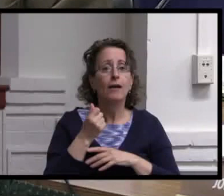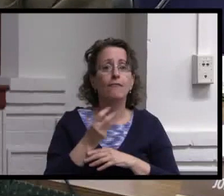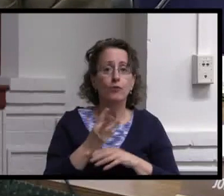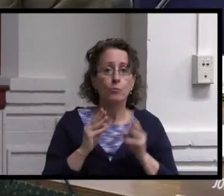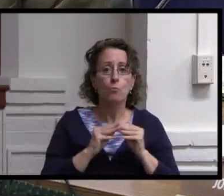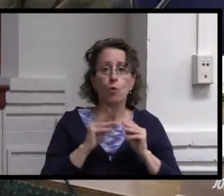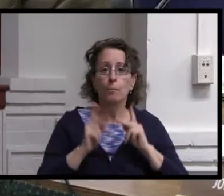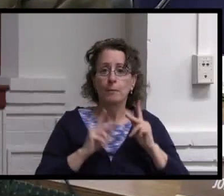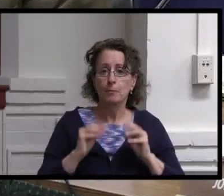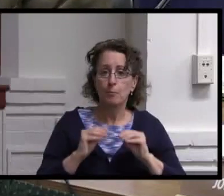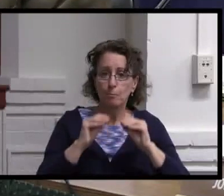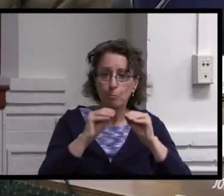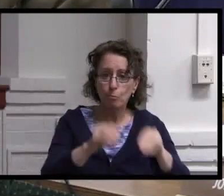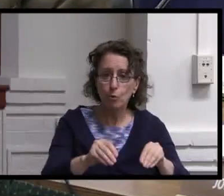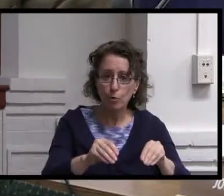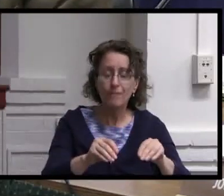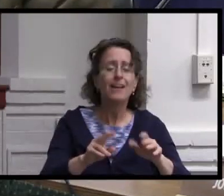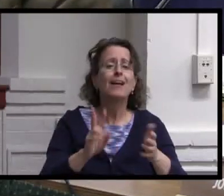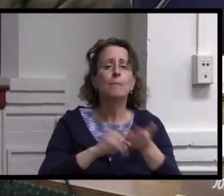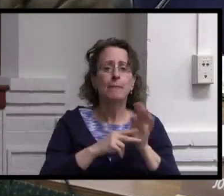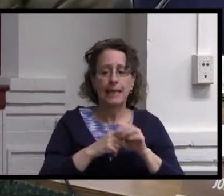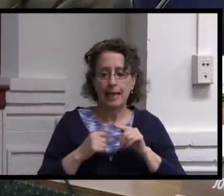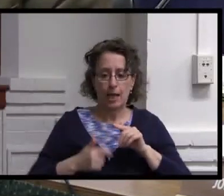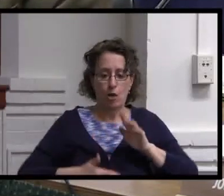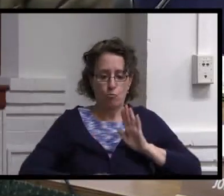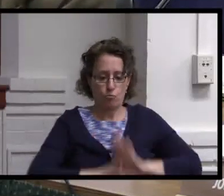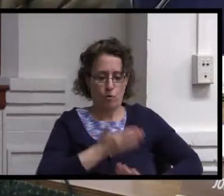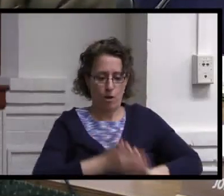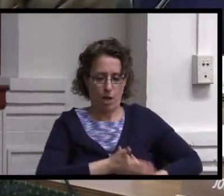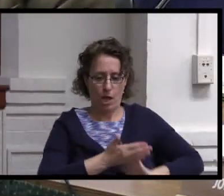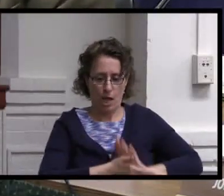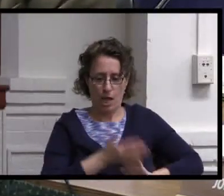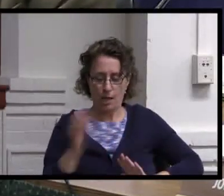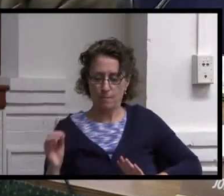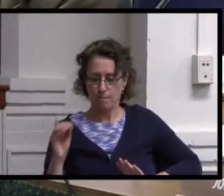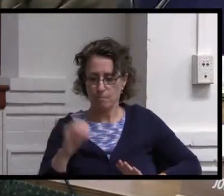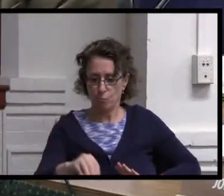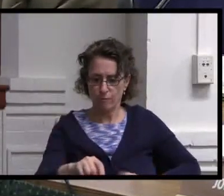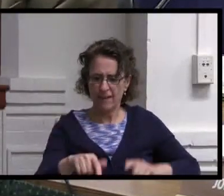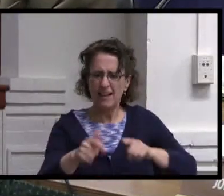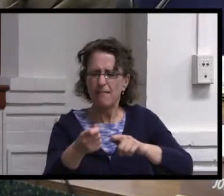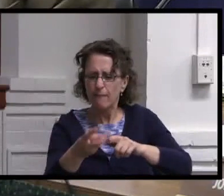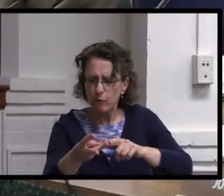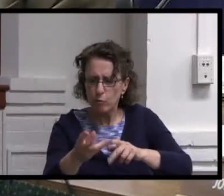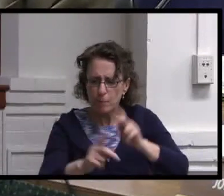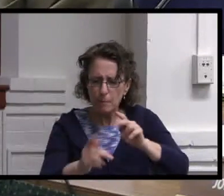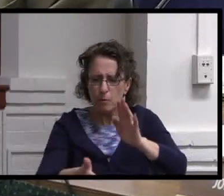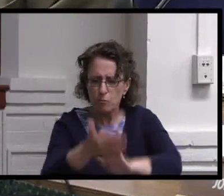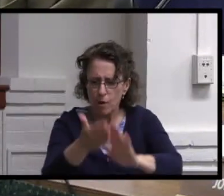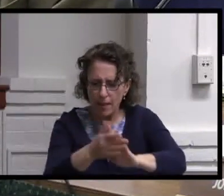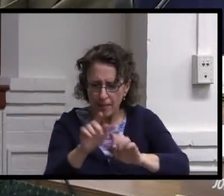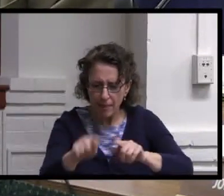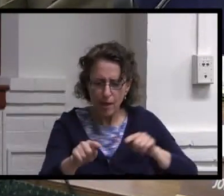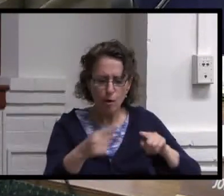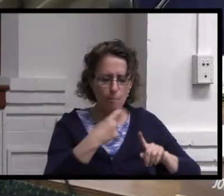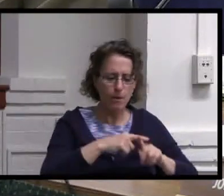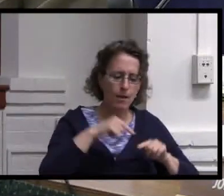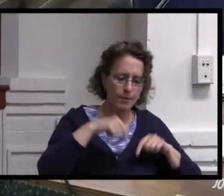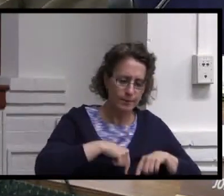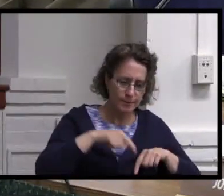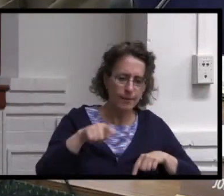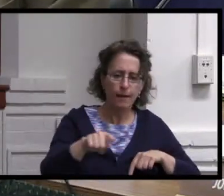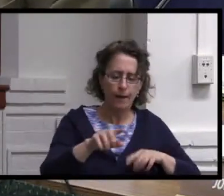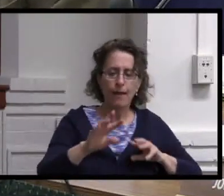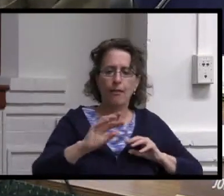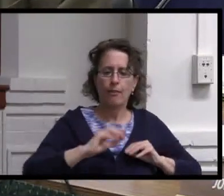they're moving into the new police station. We do expect that the entire police department will be located there and fully